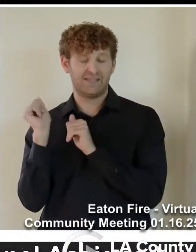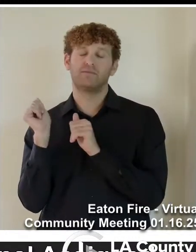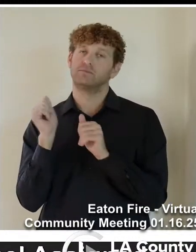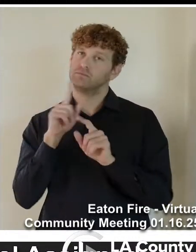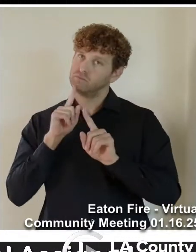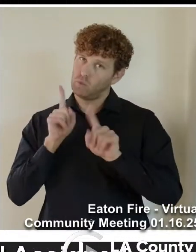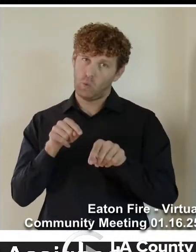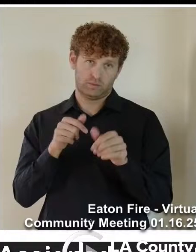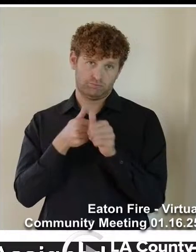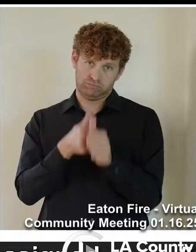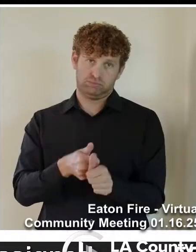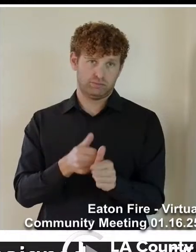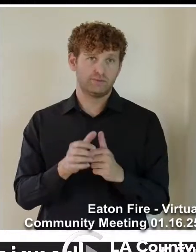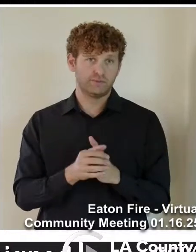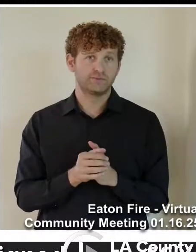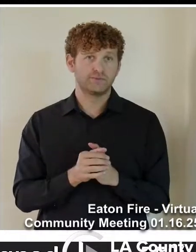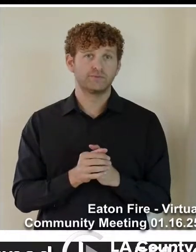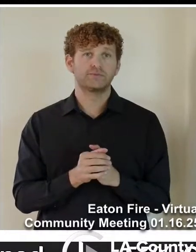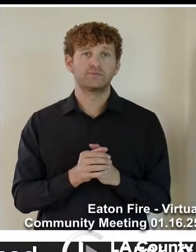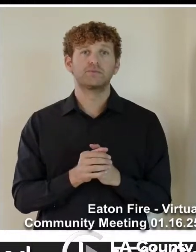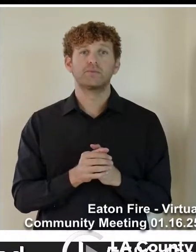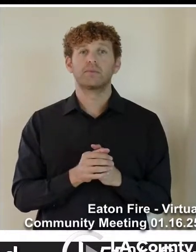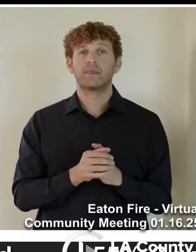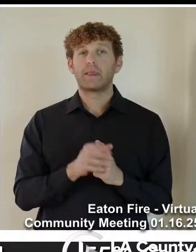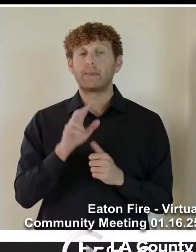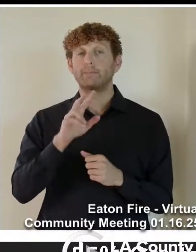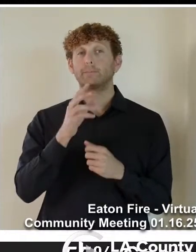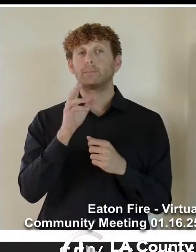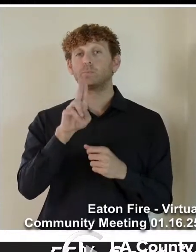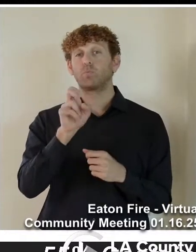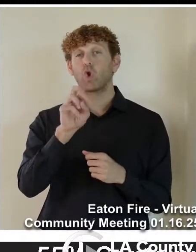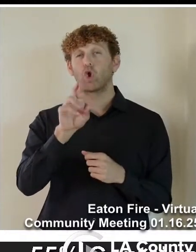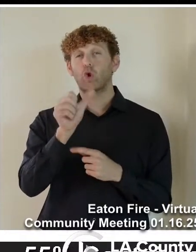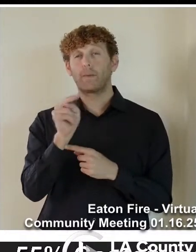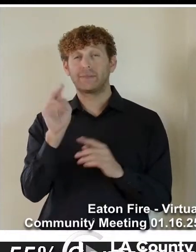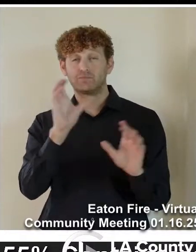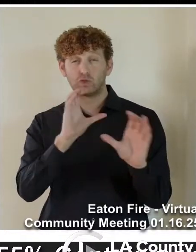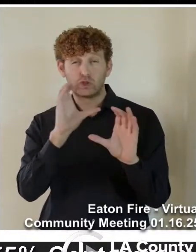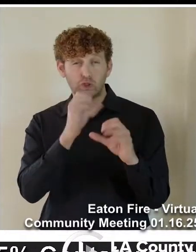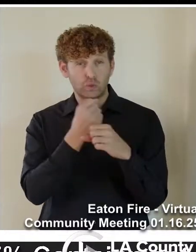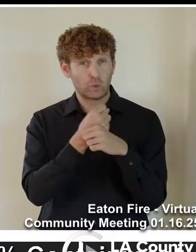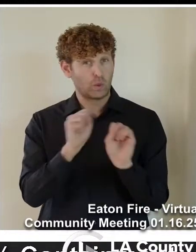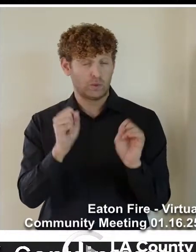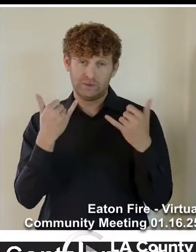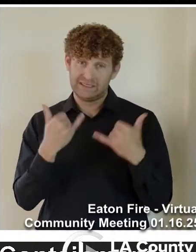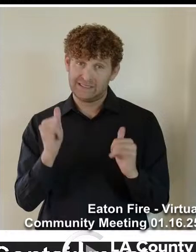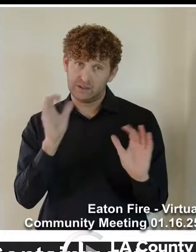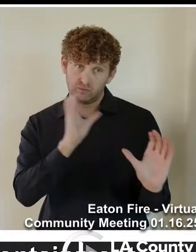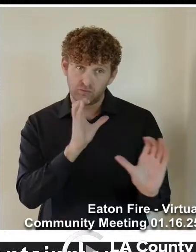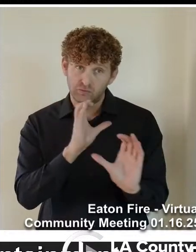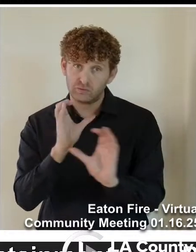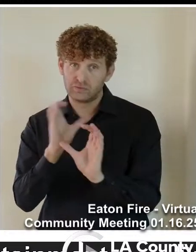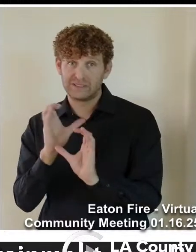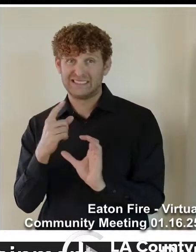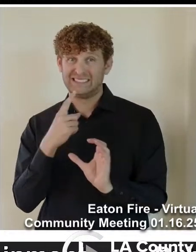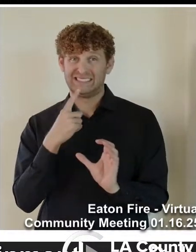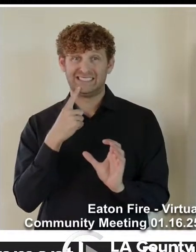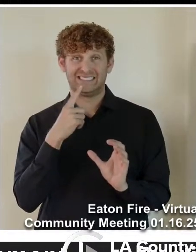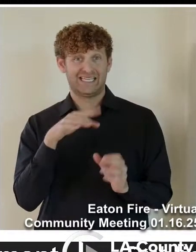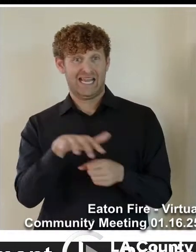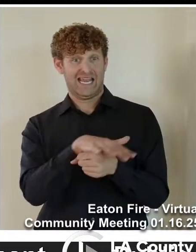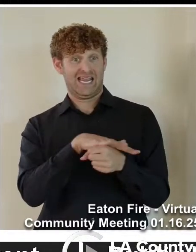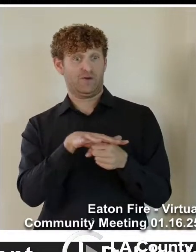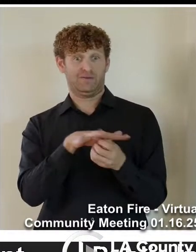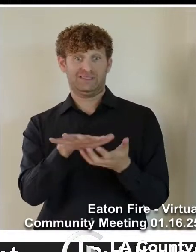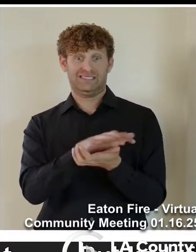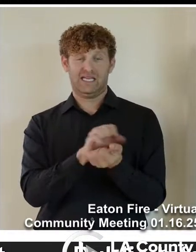Urban search and rescue efforts remain underway. Damaged areas remain extremely dangerous.